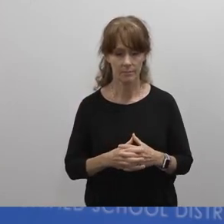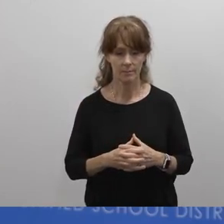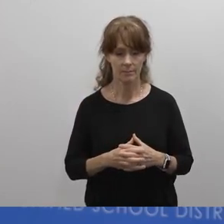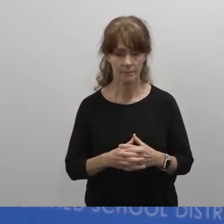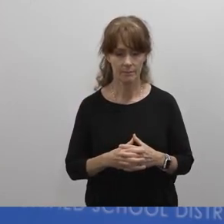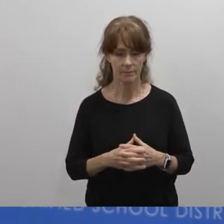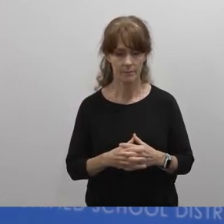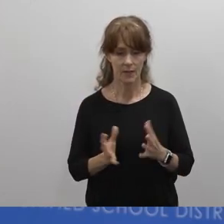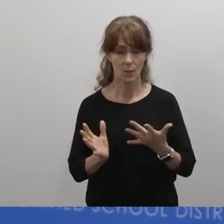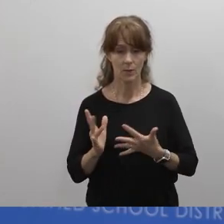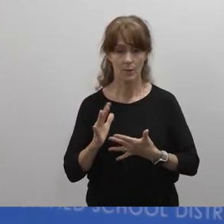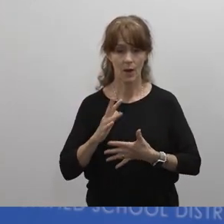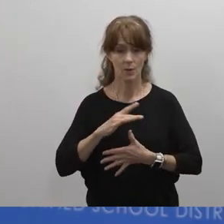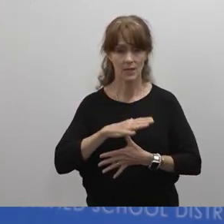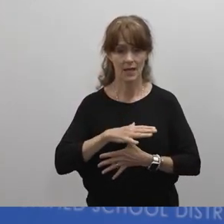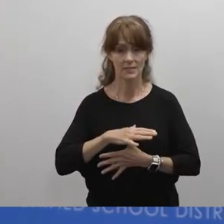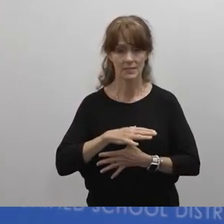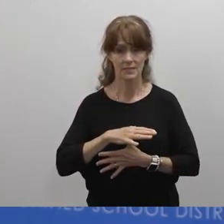We've prioritized,